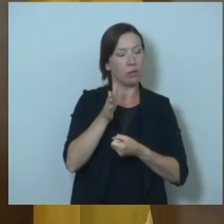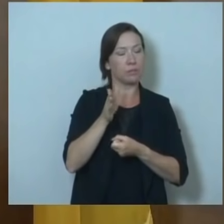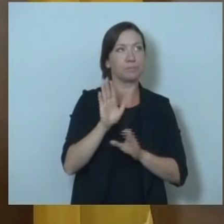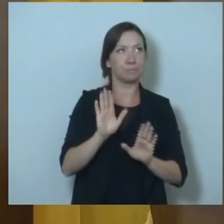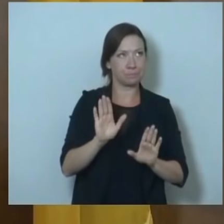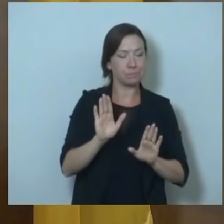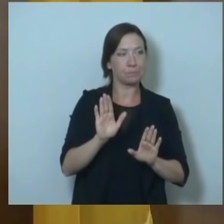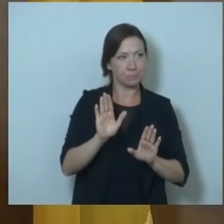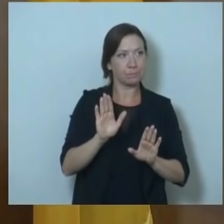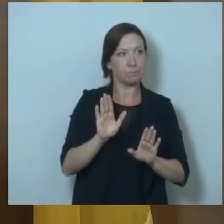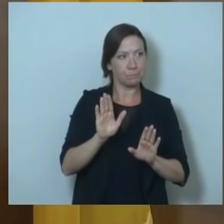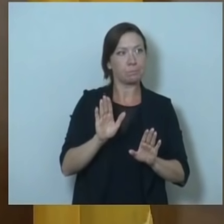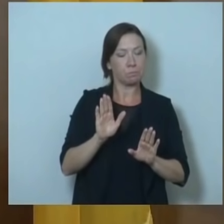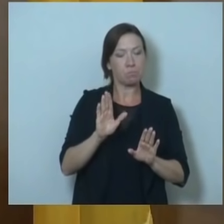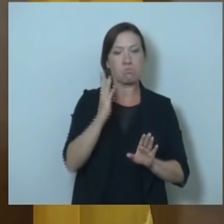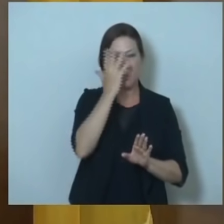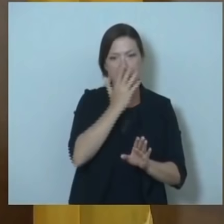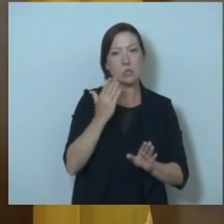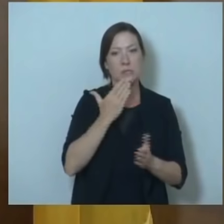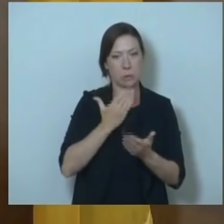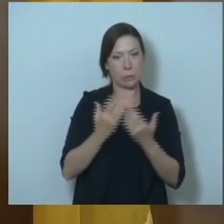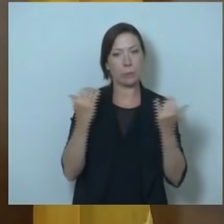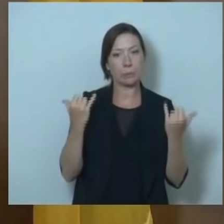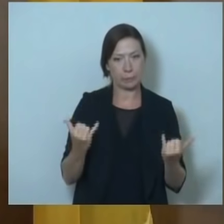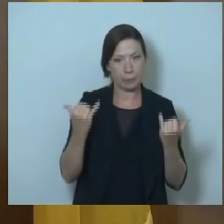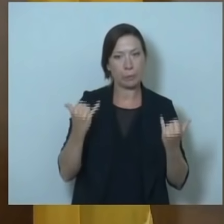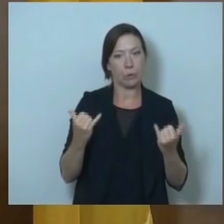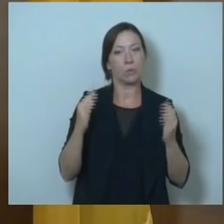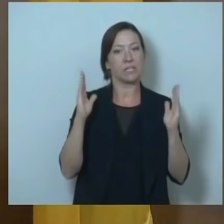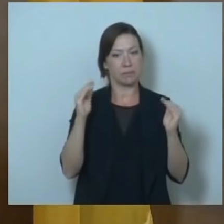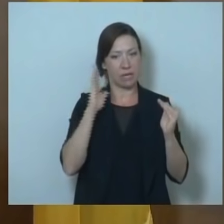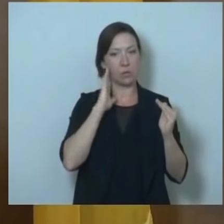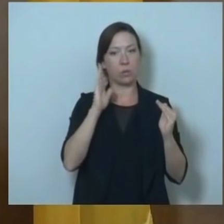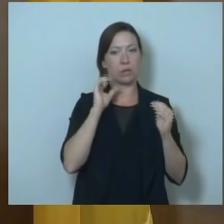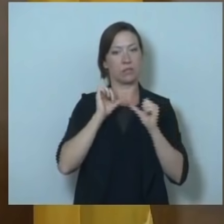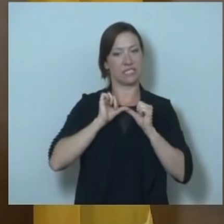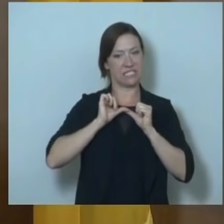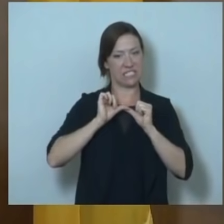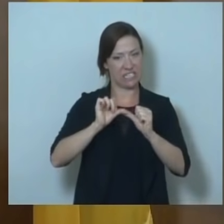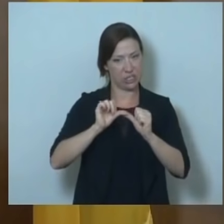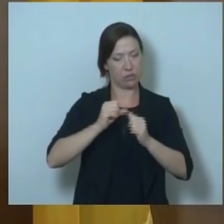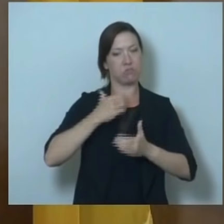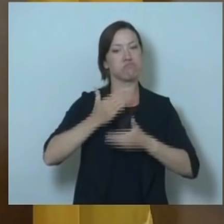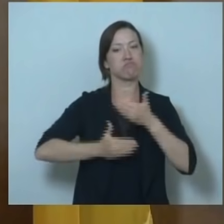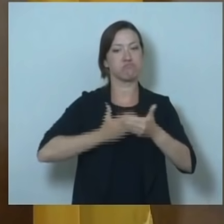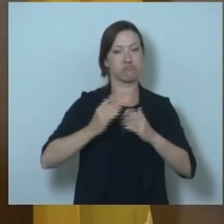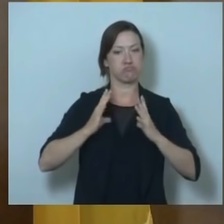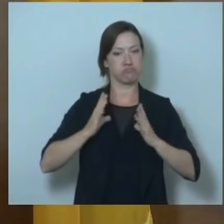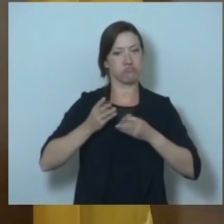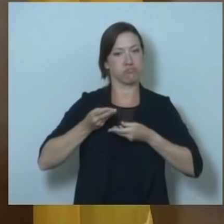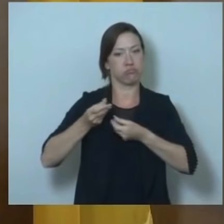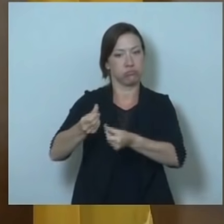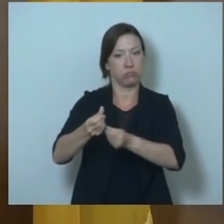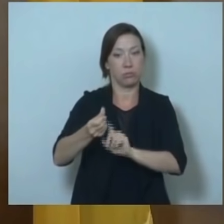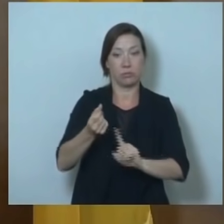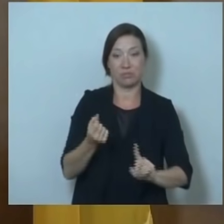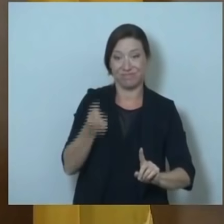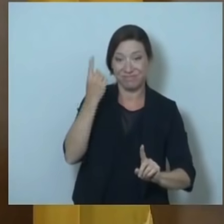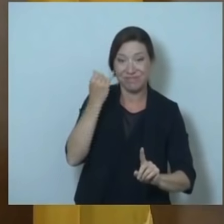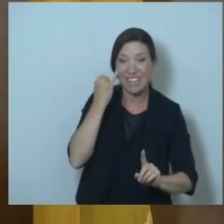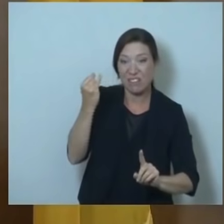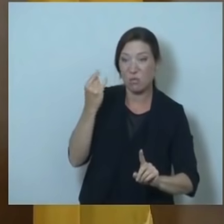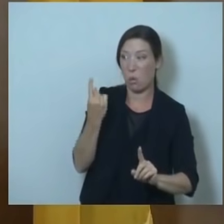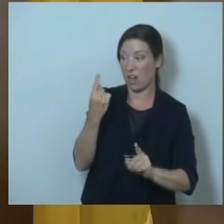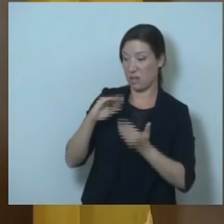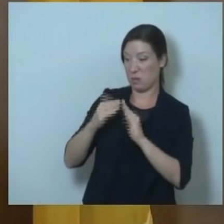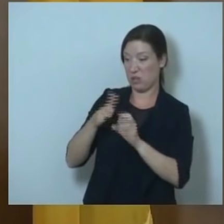in good shape, and that we expect to stay in good shape. And maybe one last plug, if there's a community that feels like they aren't